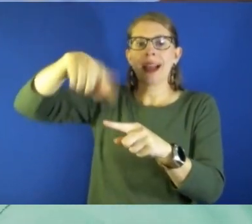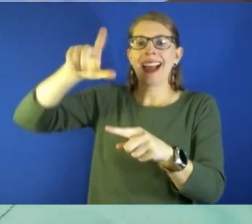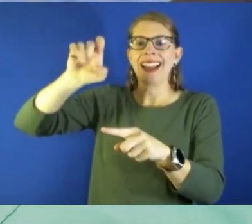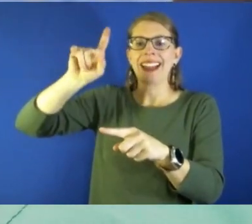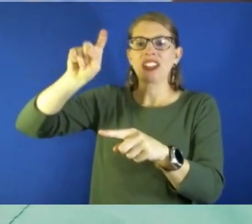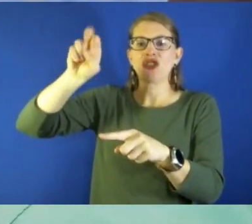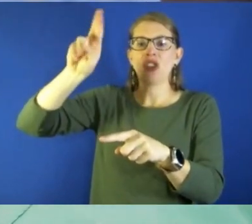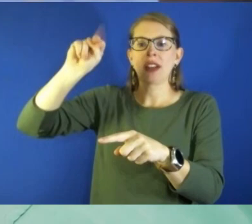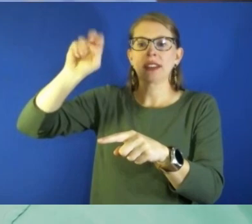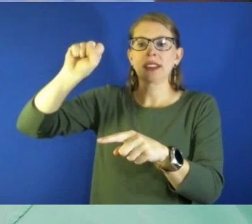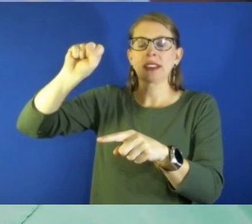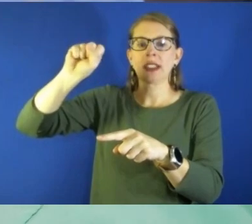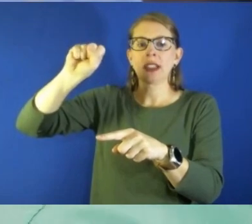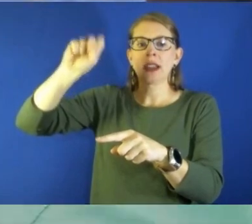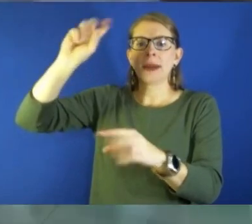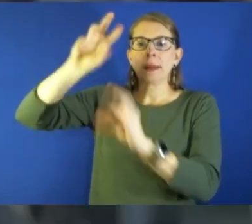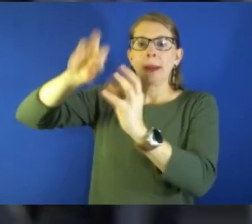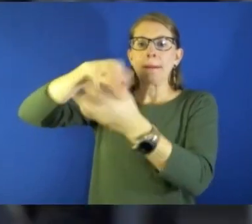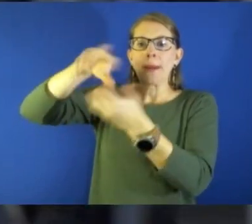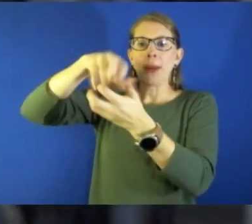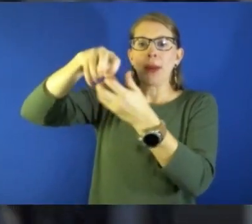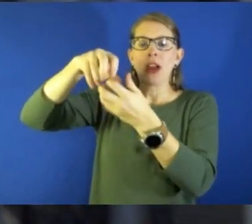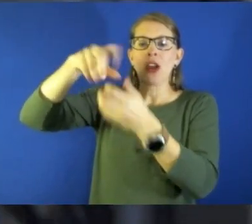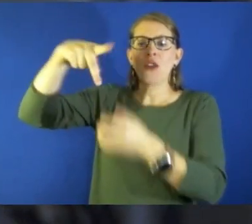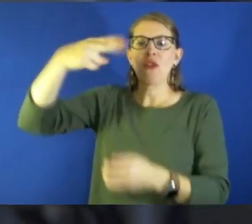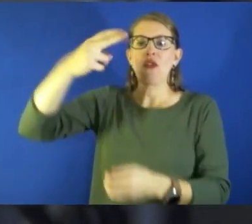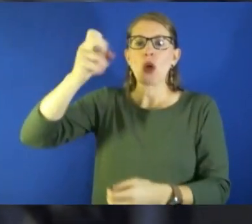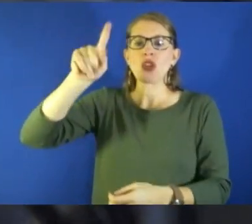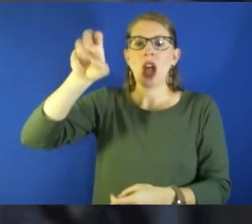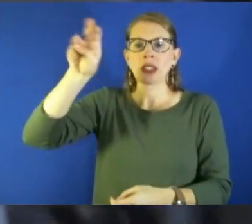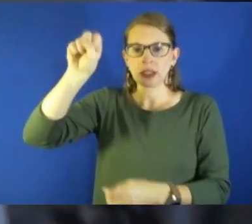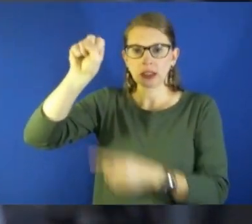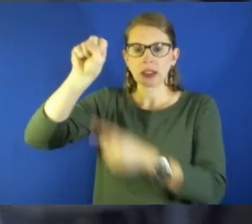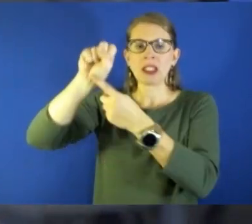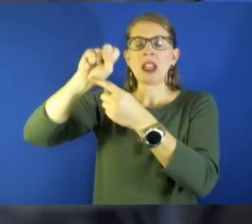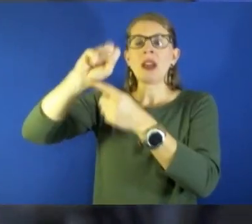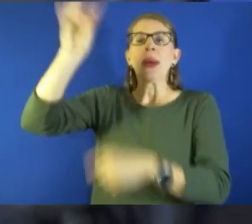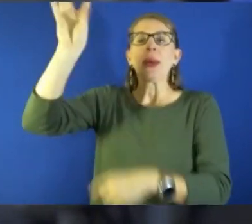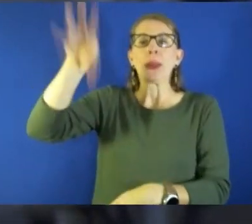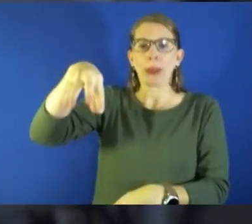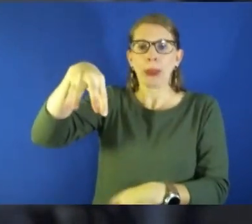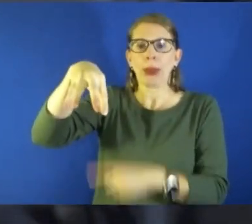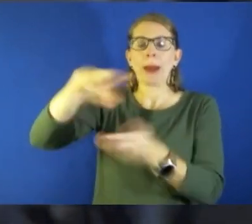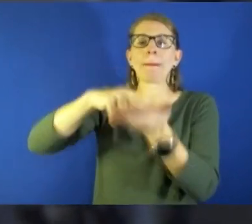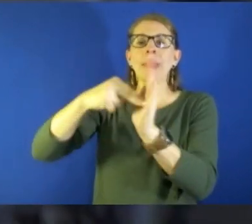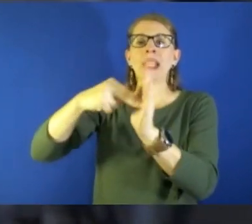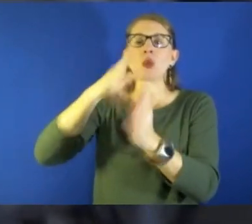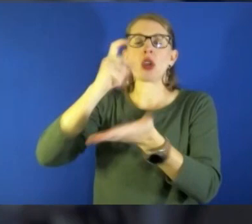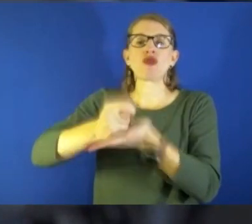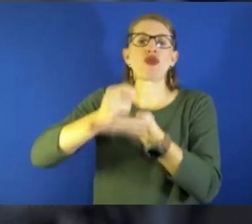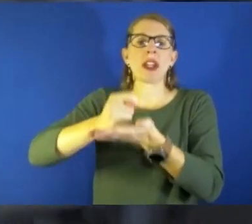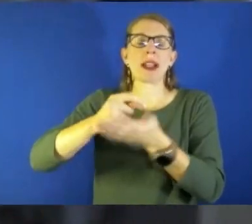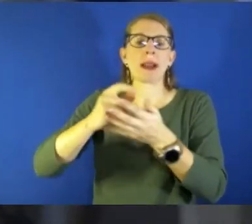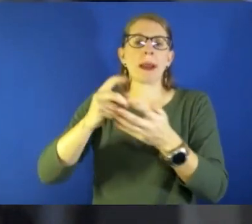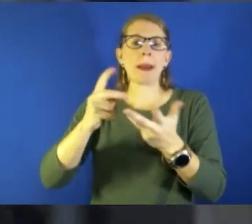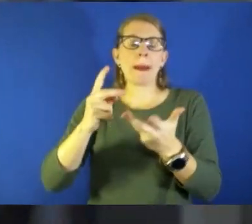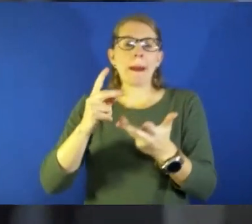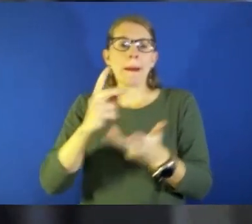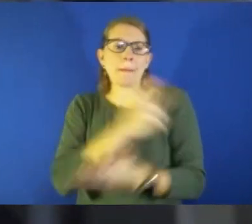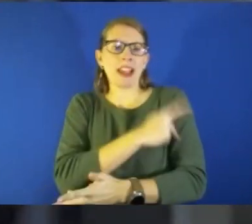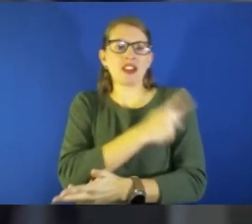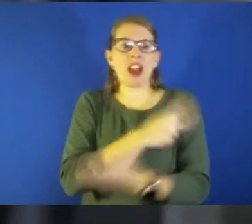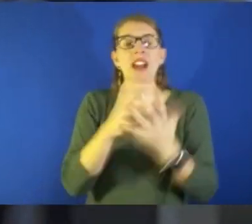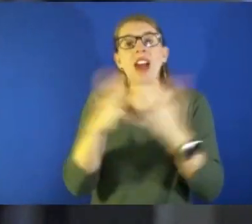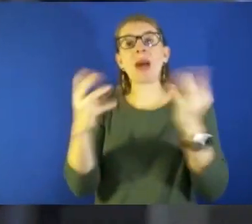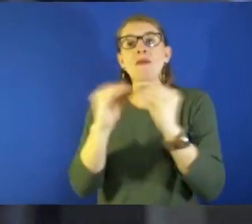and convert them into photons, and then they come out and treat the patient. There's a lot more of physics going on in there, but